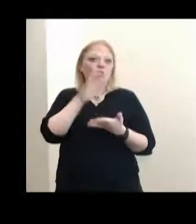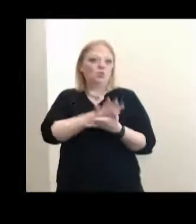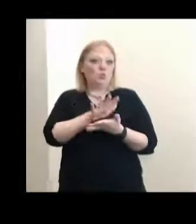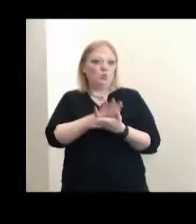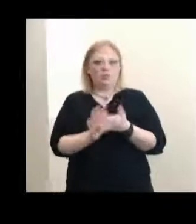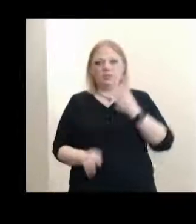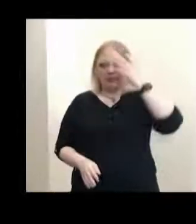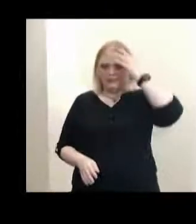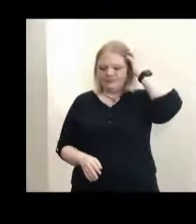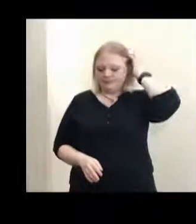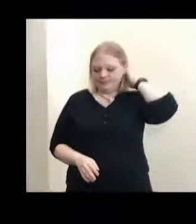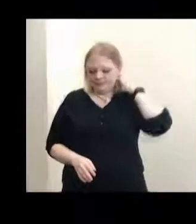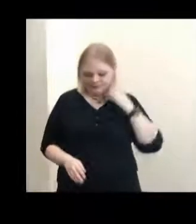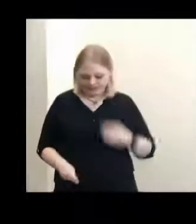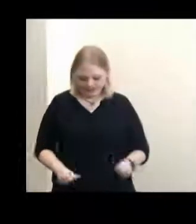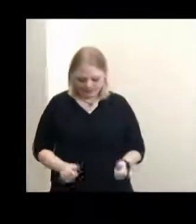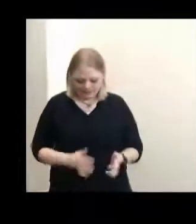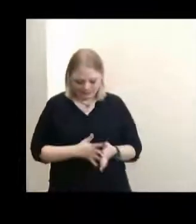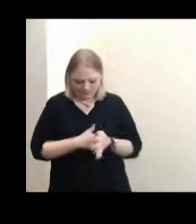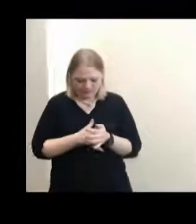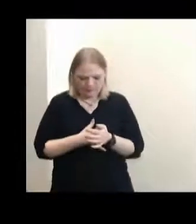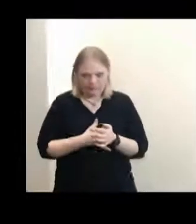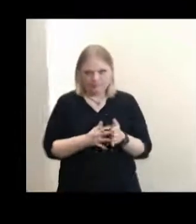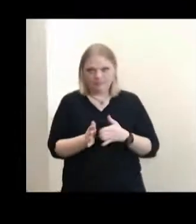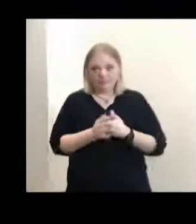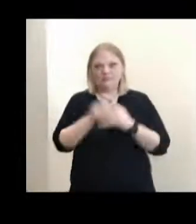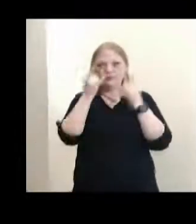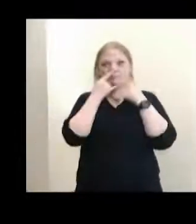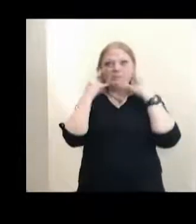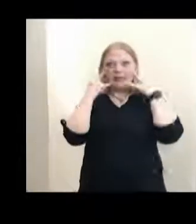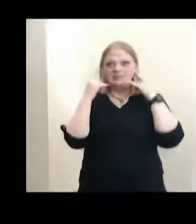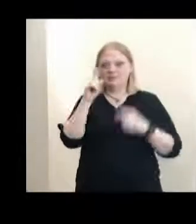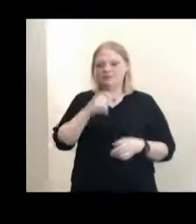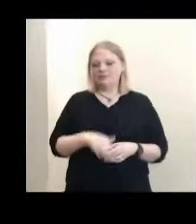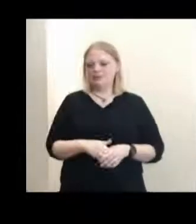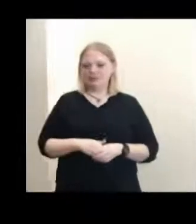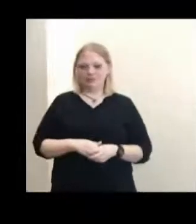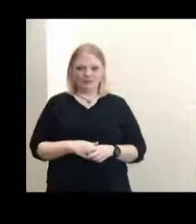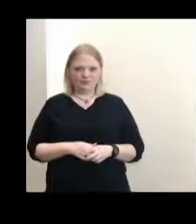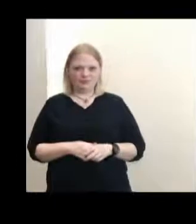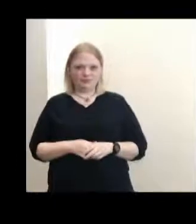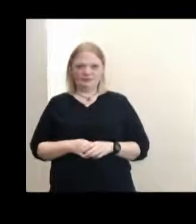schools. Let me put my mask back on.